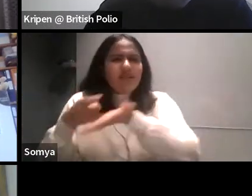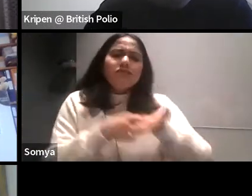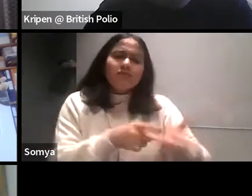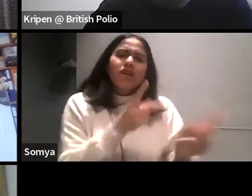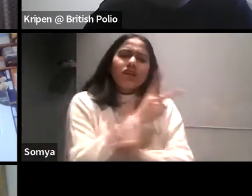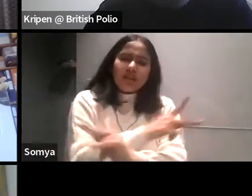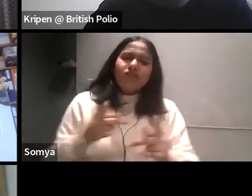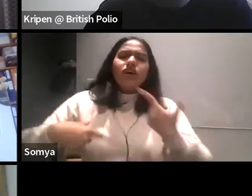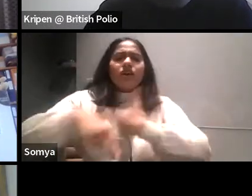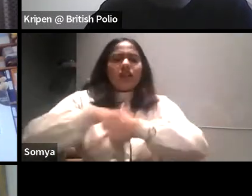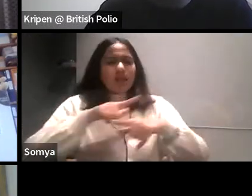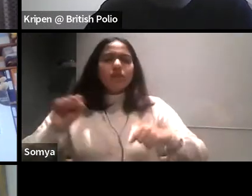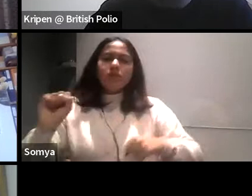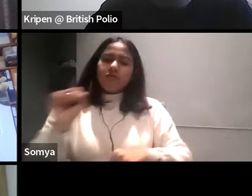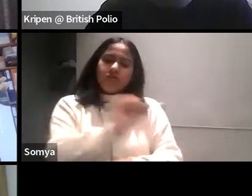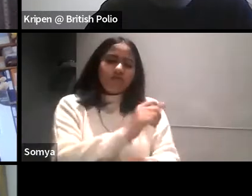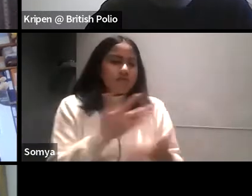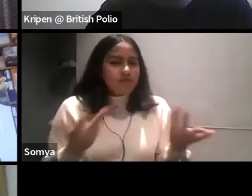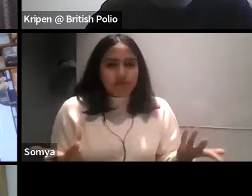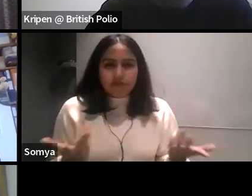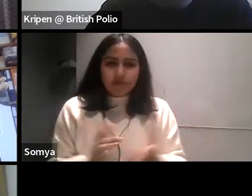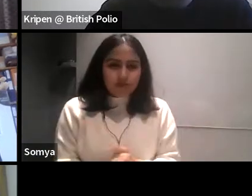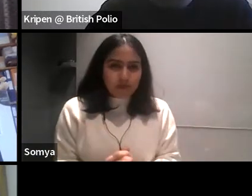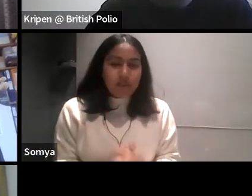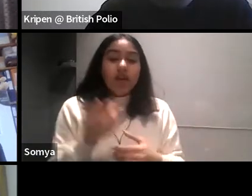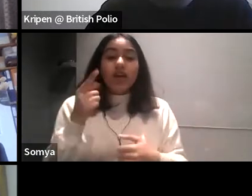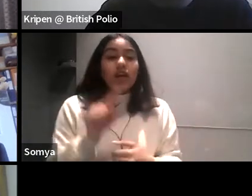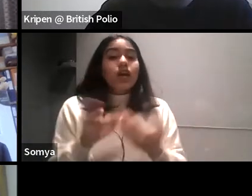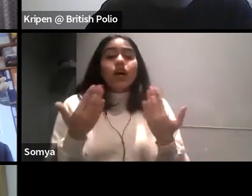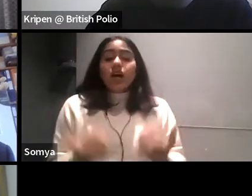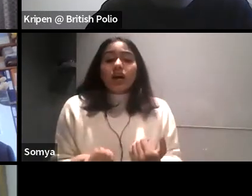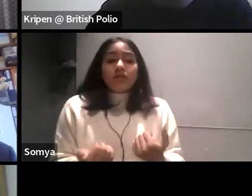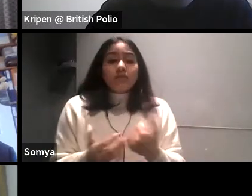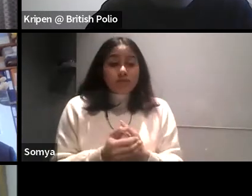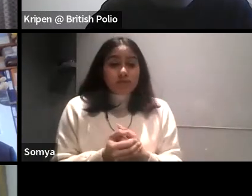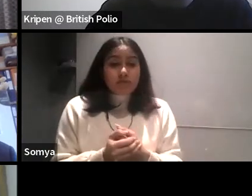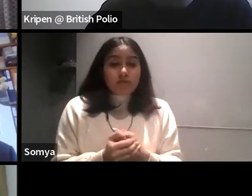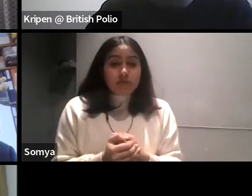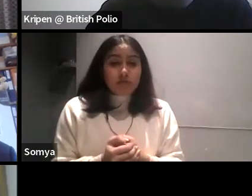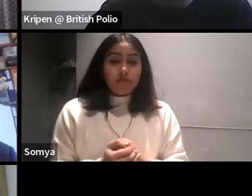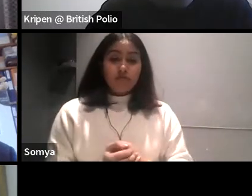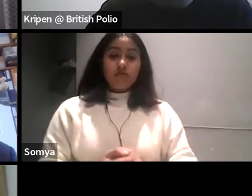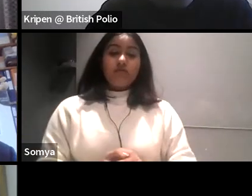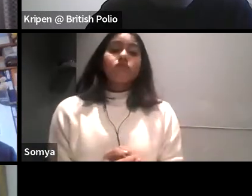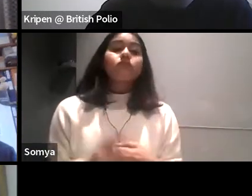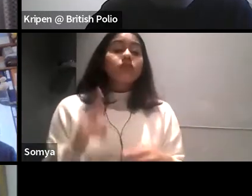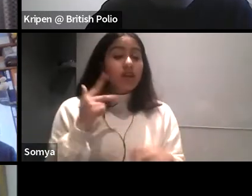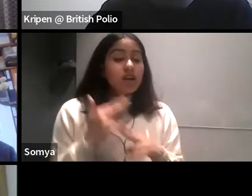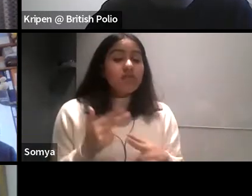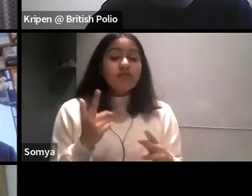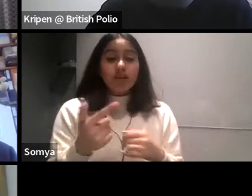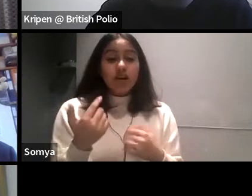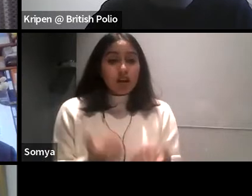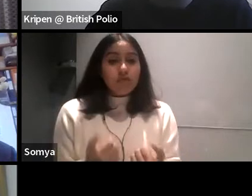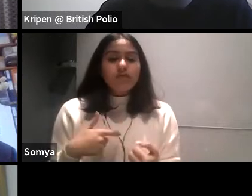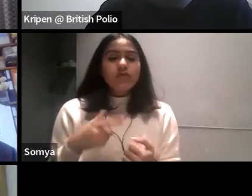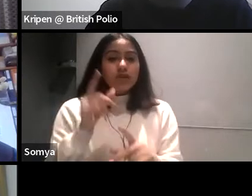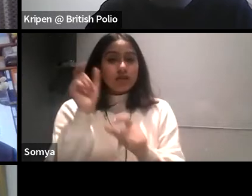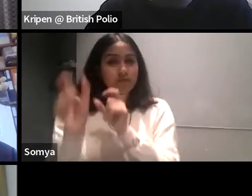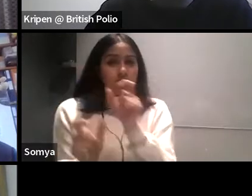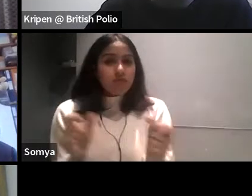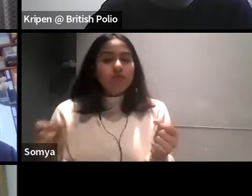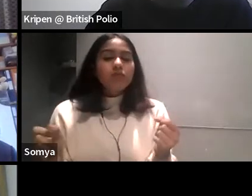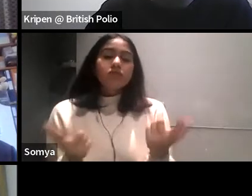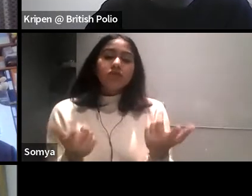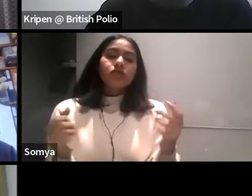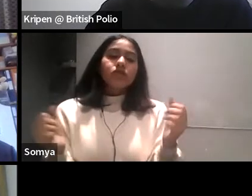different nomenclature being accorded. We didn't have anybody from the Gulf, but Gulf gives a lot of credence to the people with different abilities